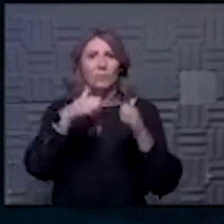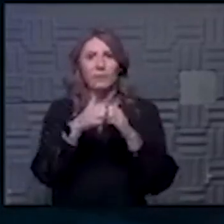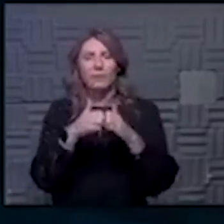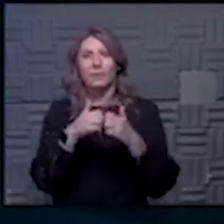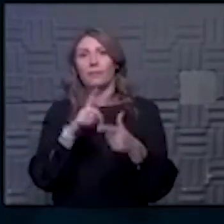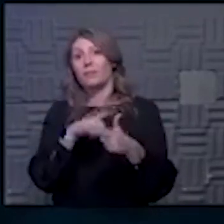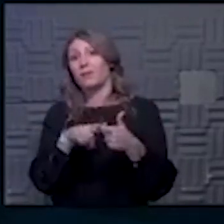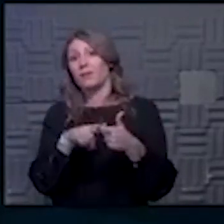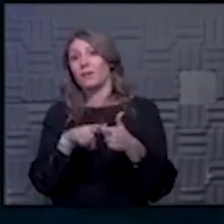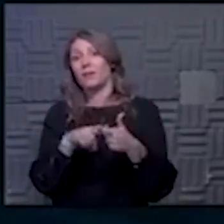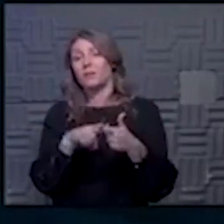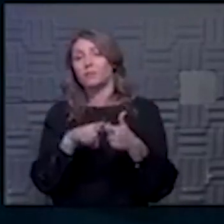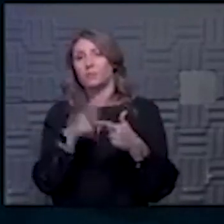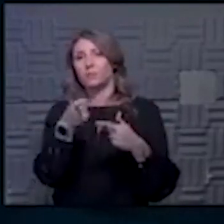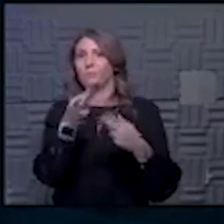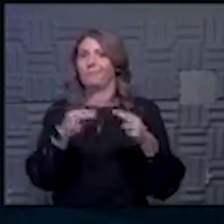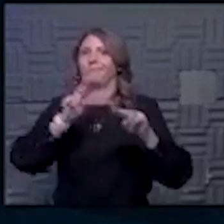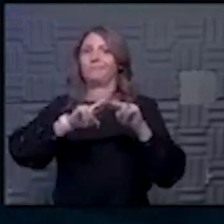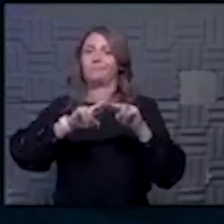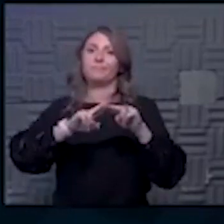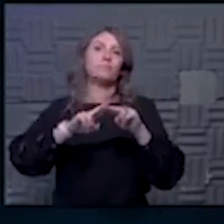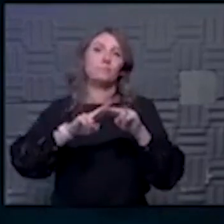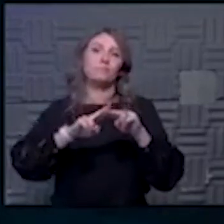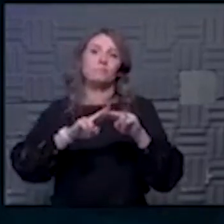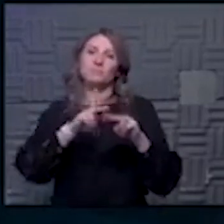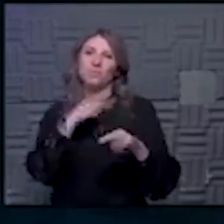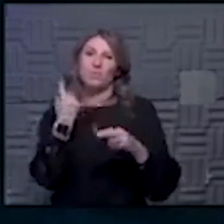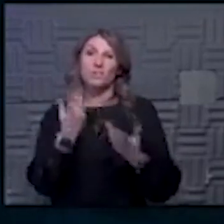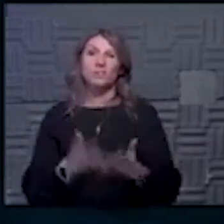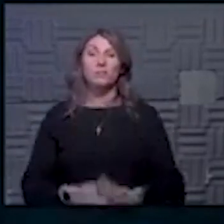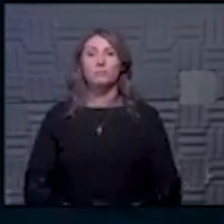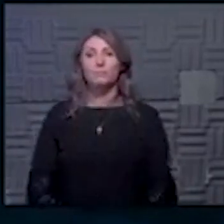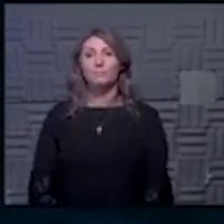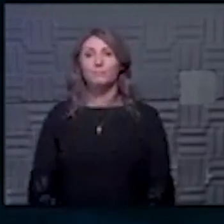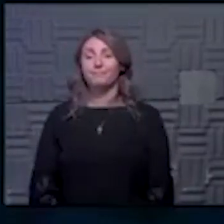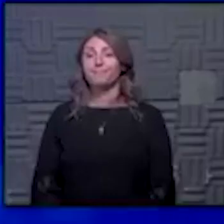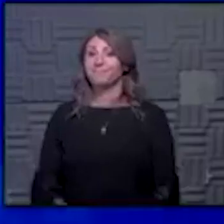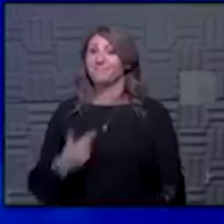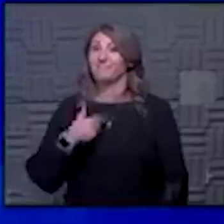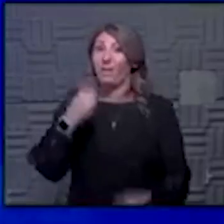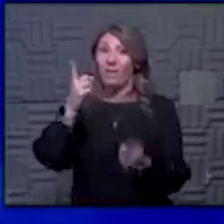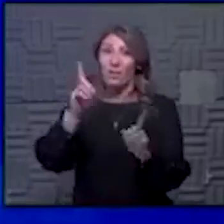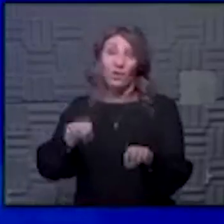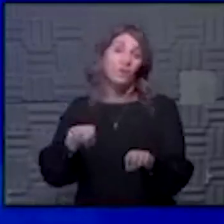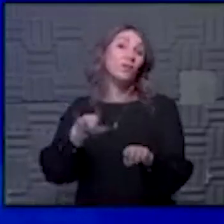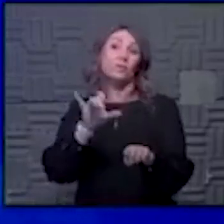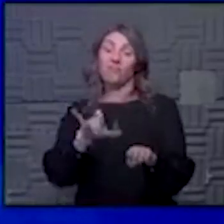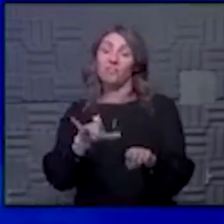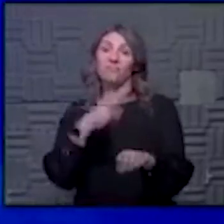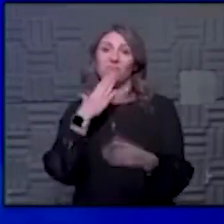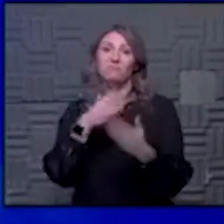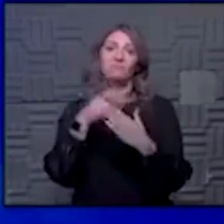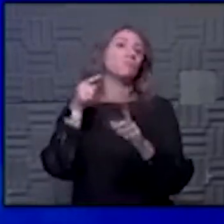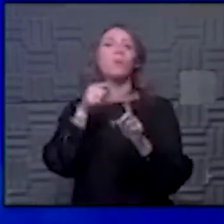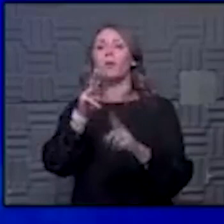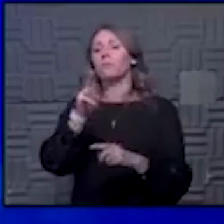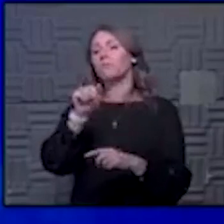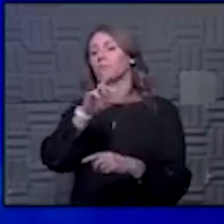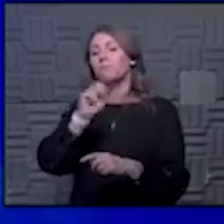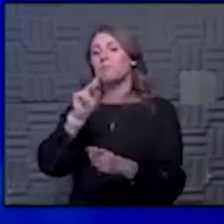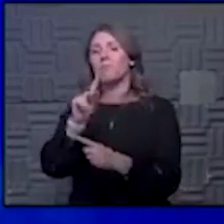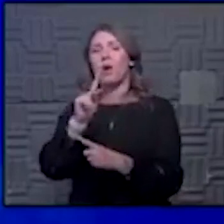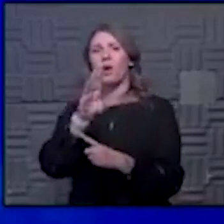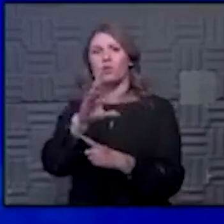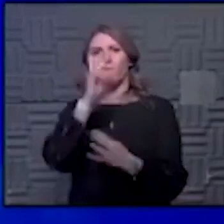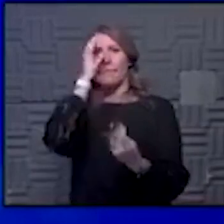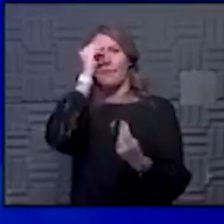then you're just increasing your risk. I think that sounds like a reasonable thing. Mark, what thoughts do you have about